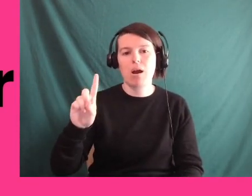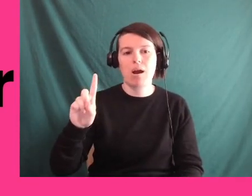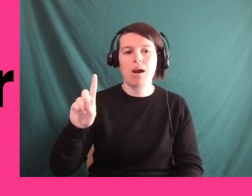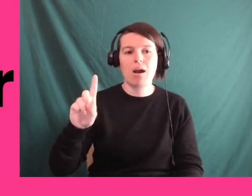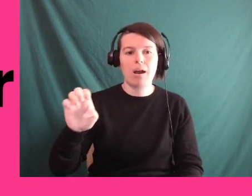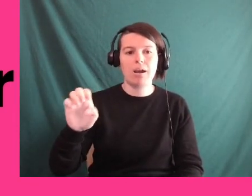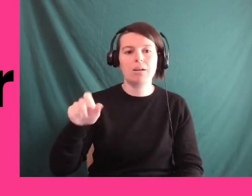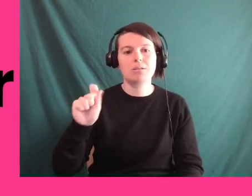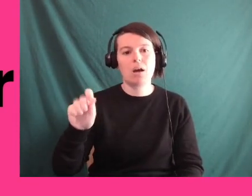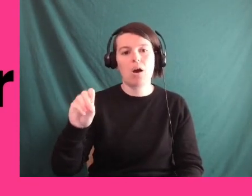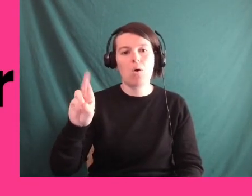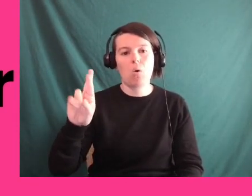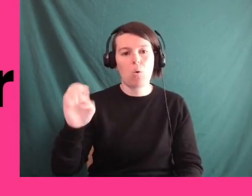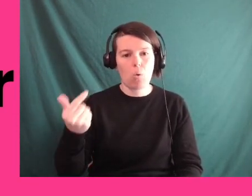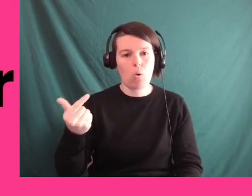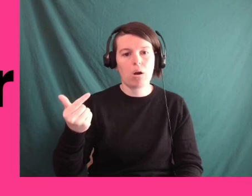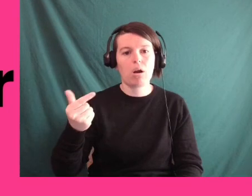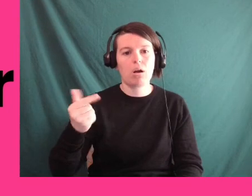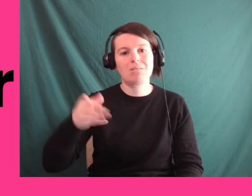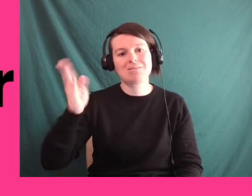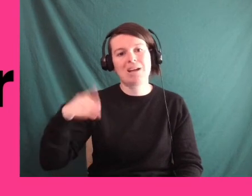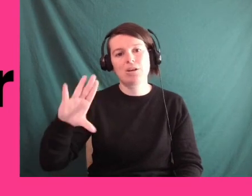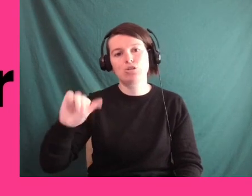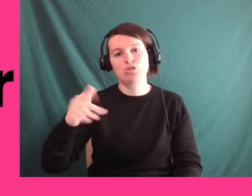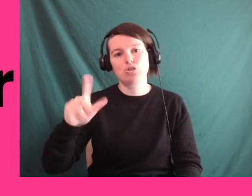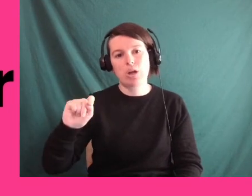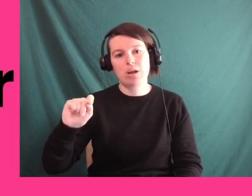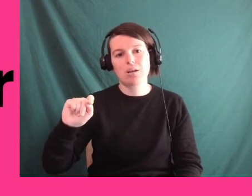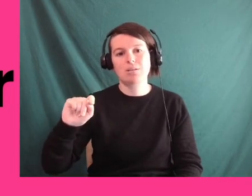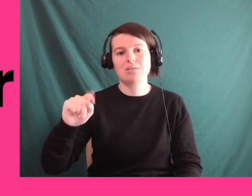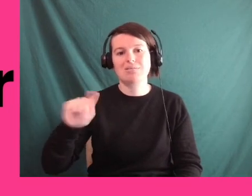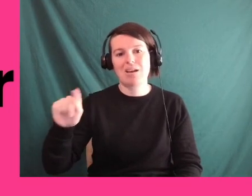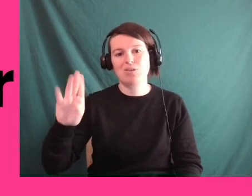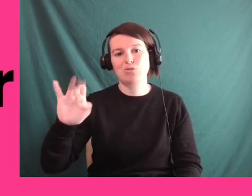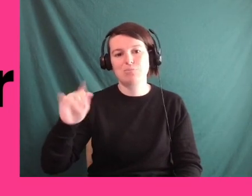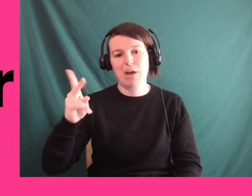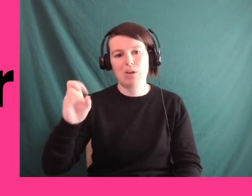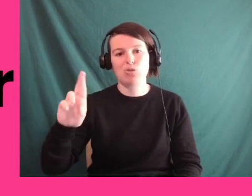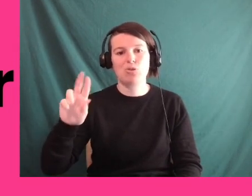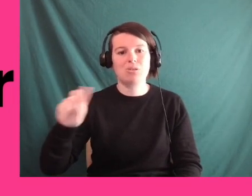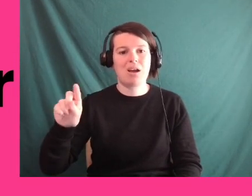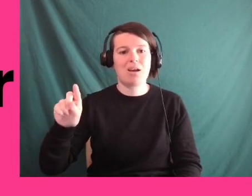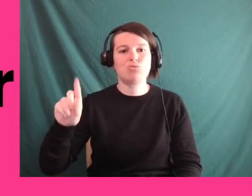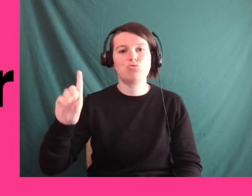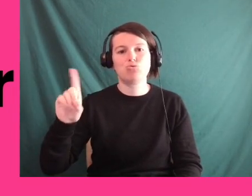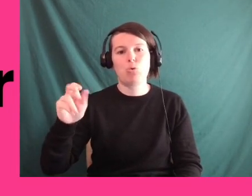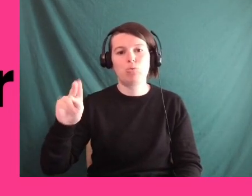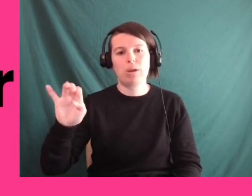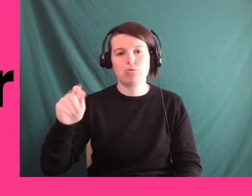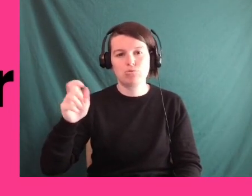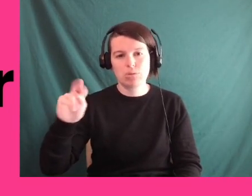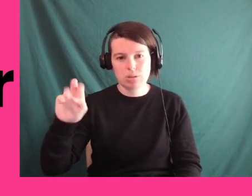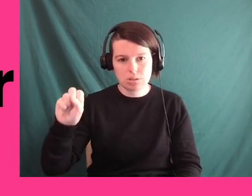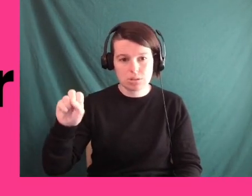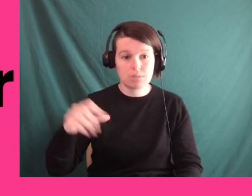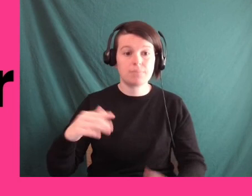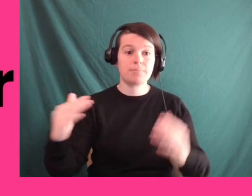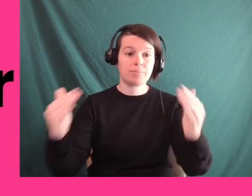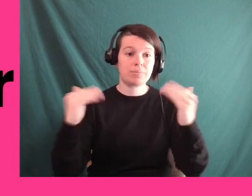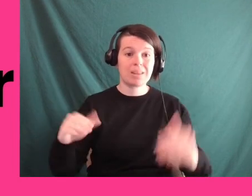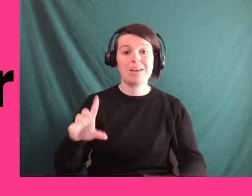pointofpride.org/chestbinder donations with a couple dashes in between. Next, we have my organization's binder exchange